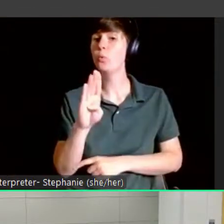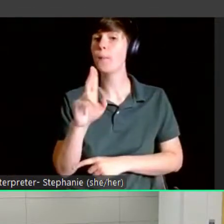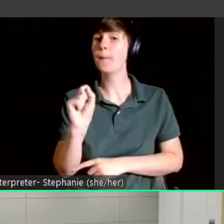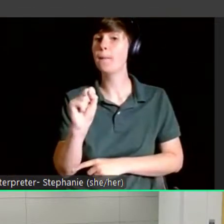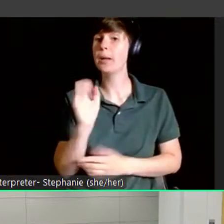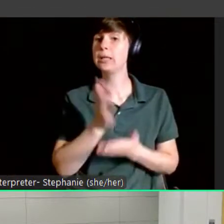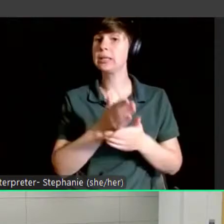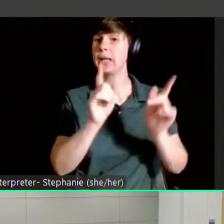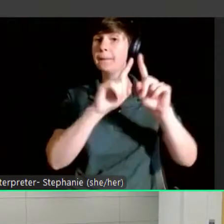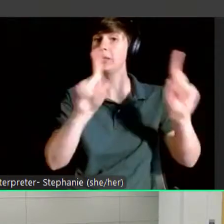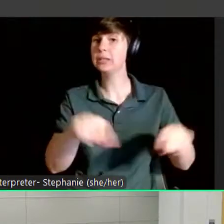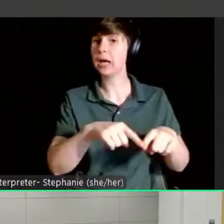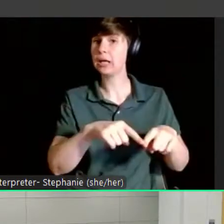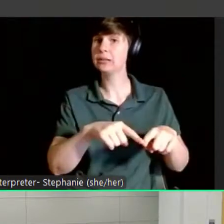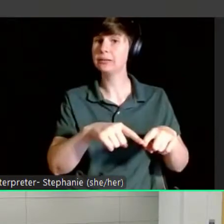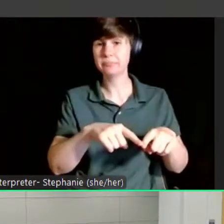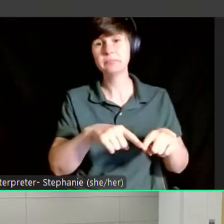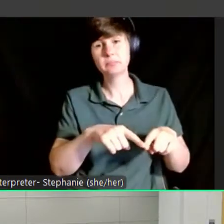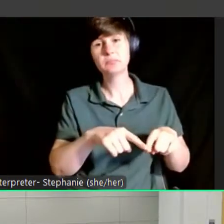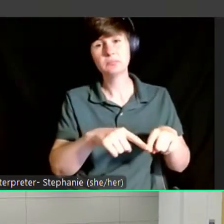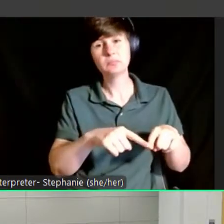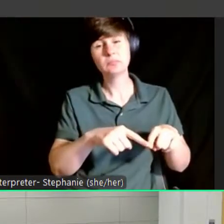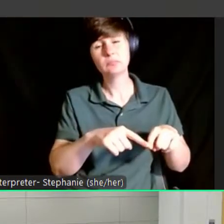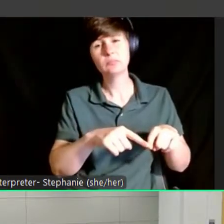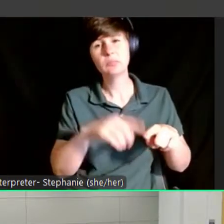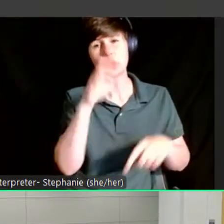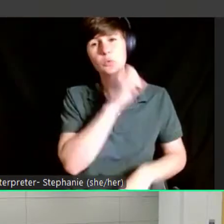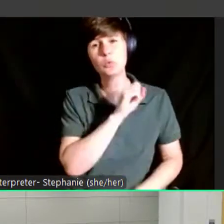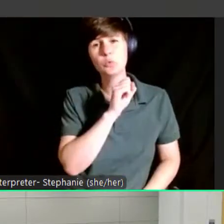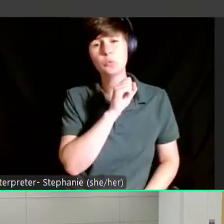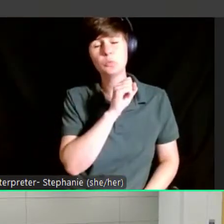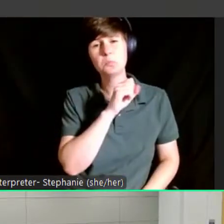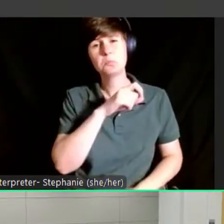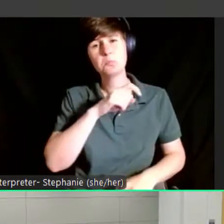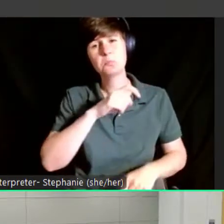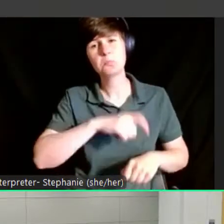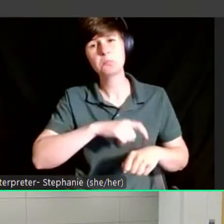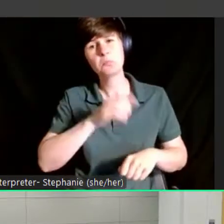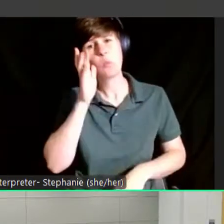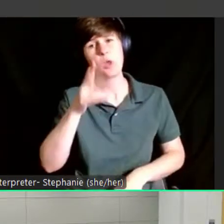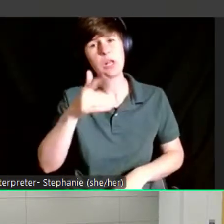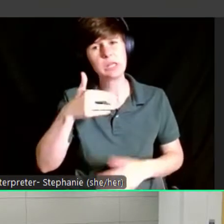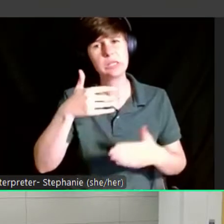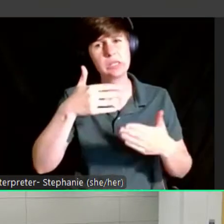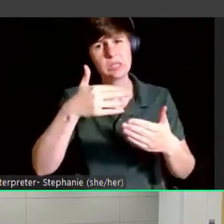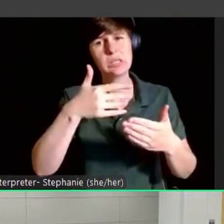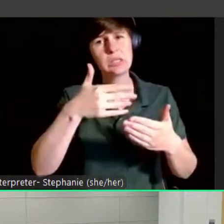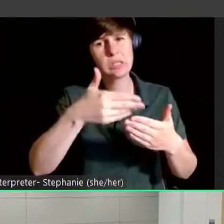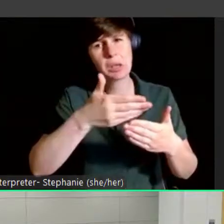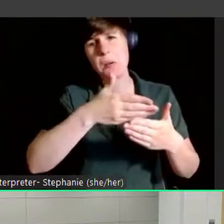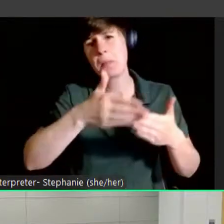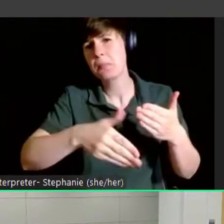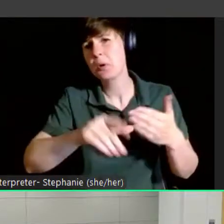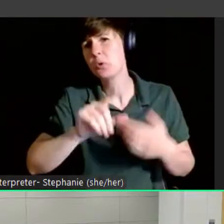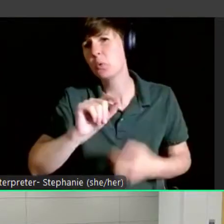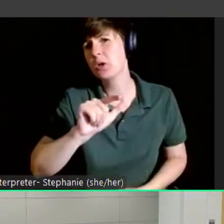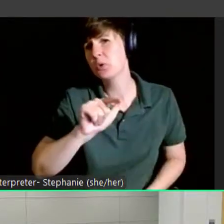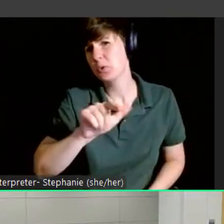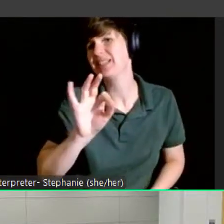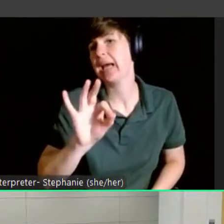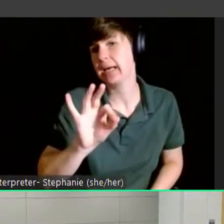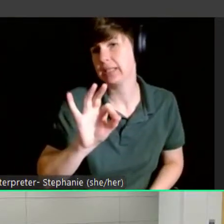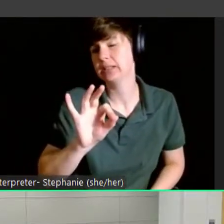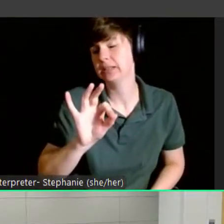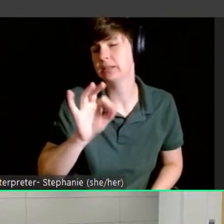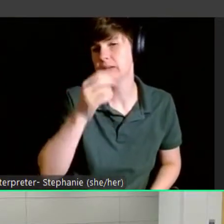signs is likely to take until early 2029 as a conservative estimate. Okay.